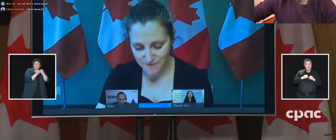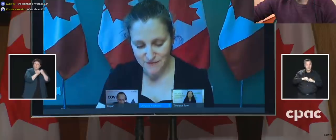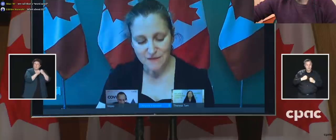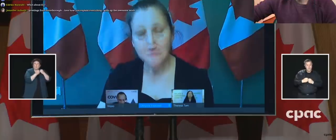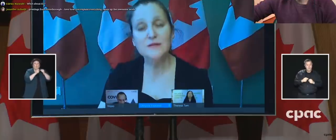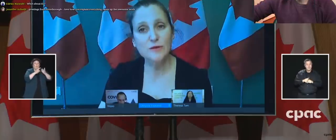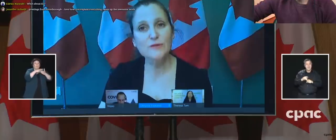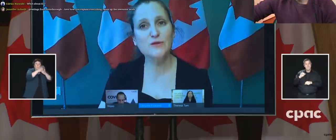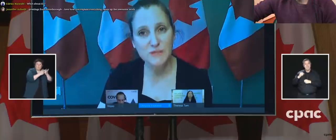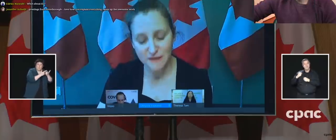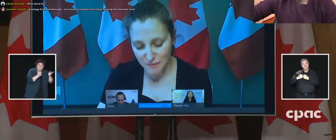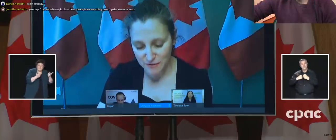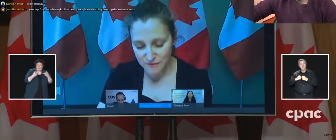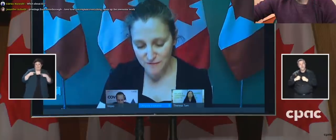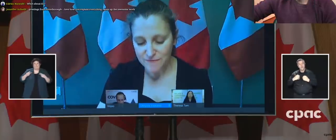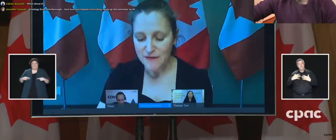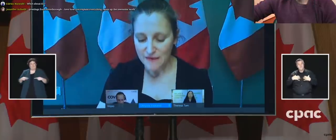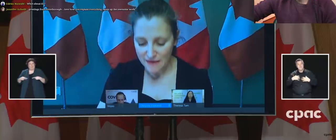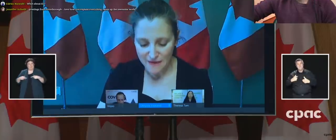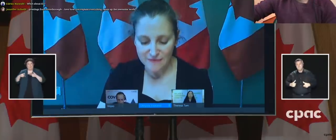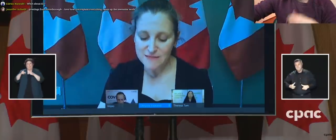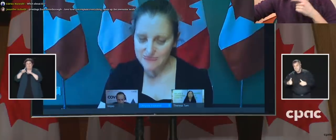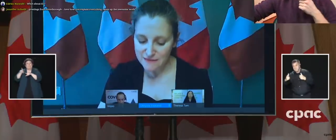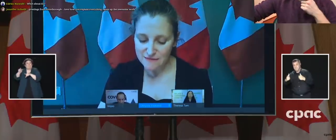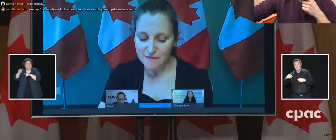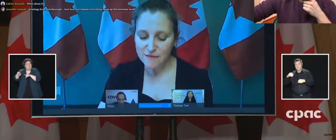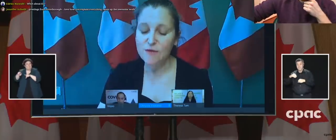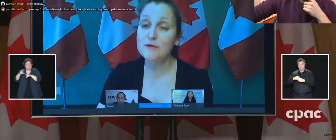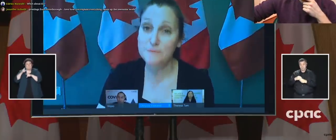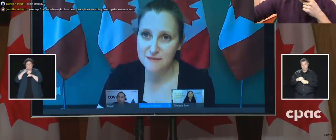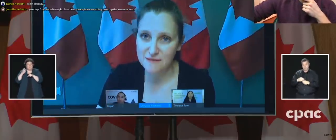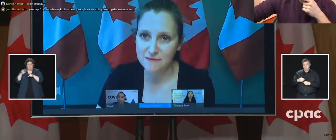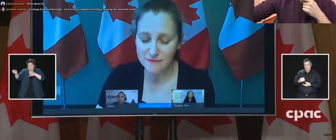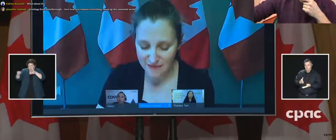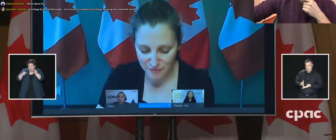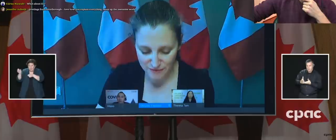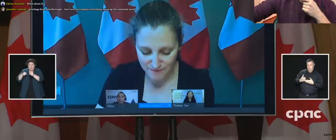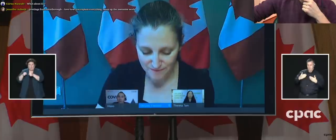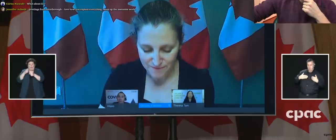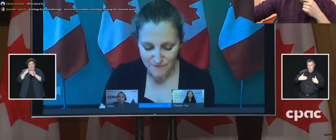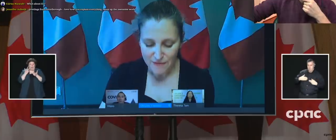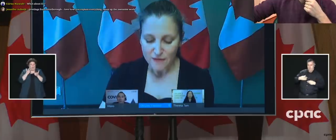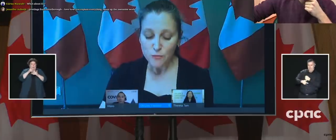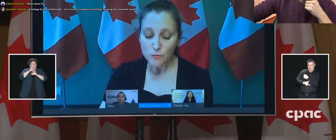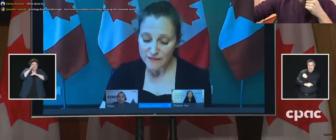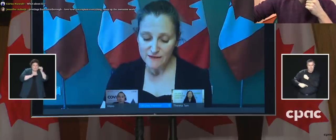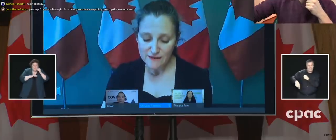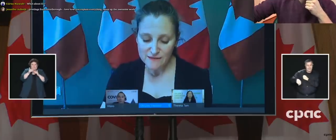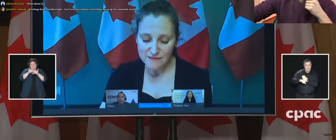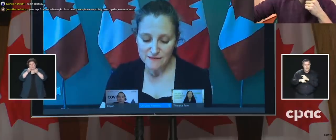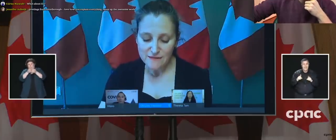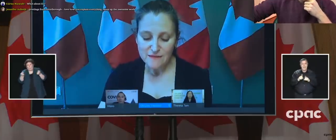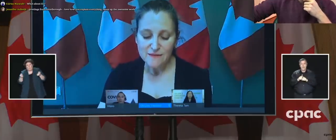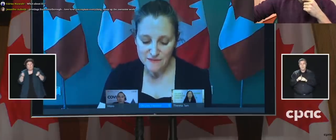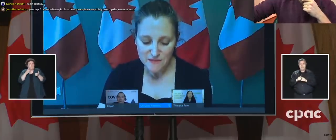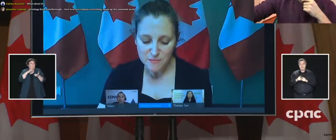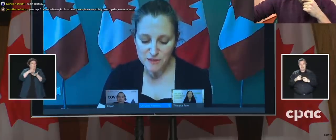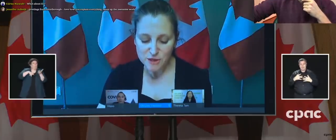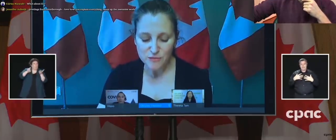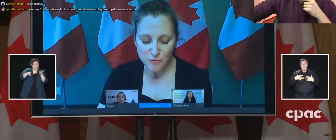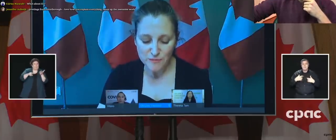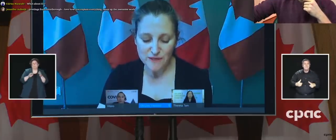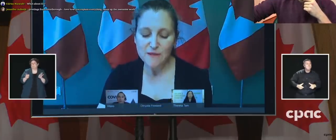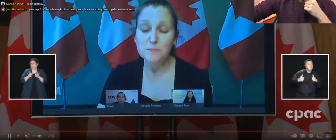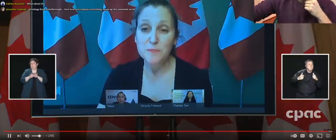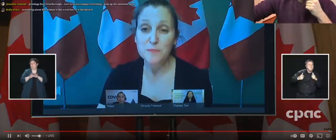infrastructure, in our human capital and in our physical capital. When enacted, this